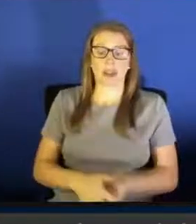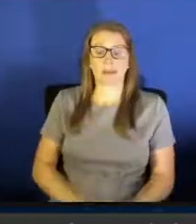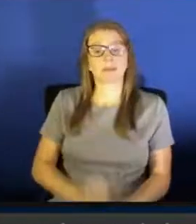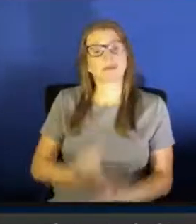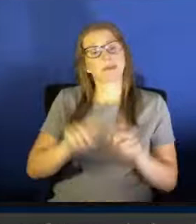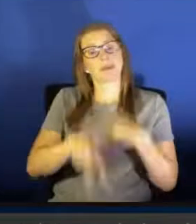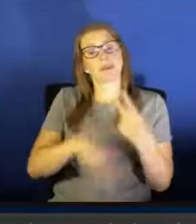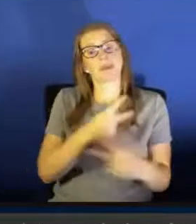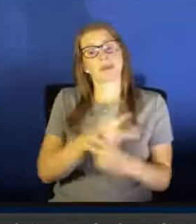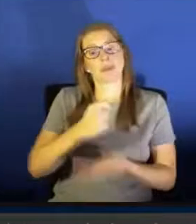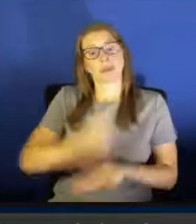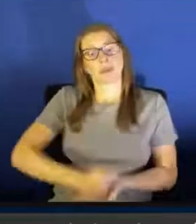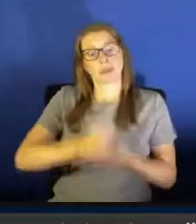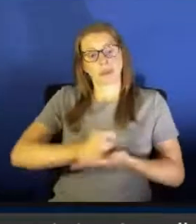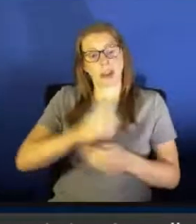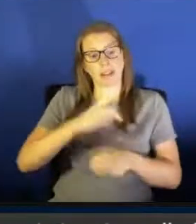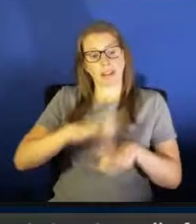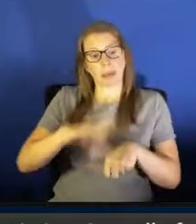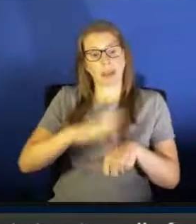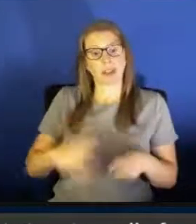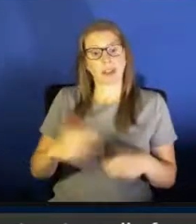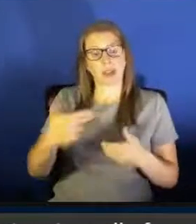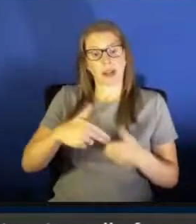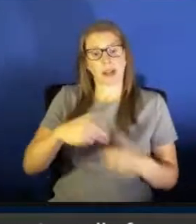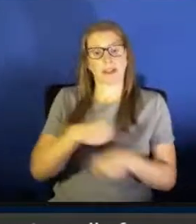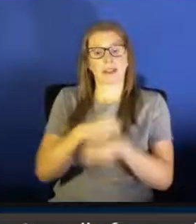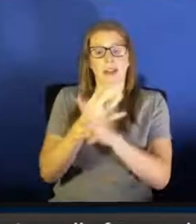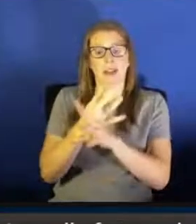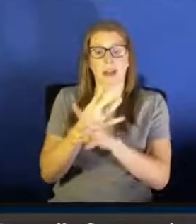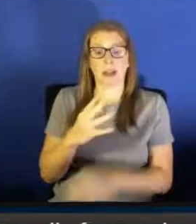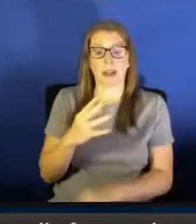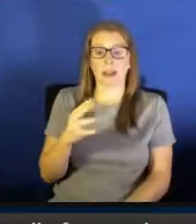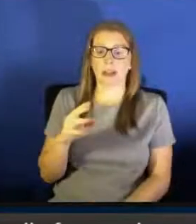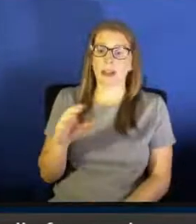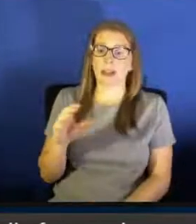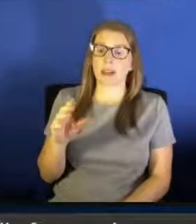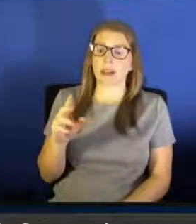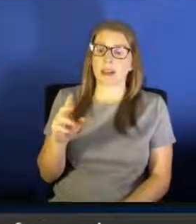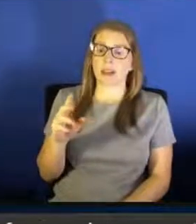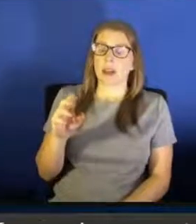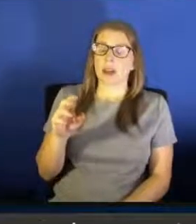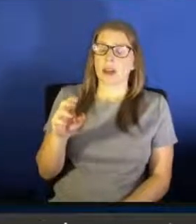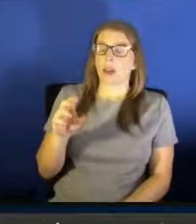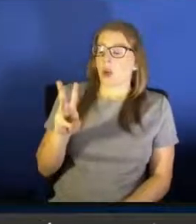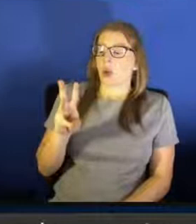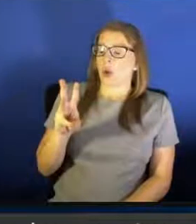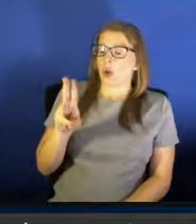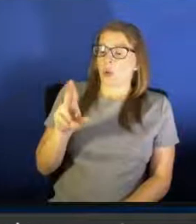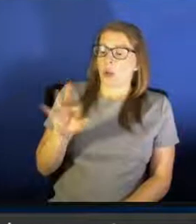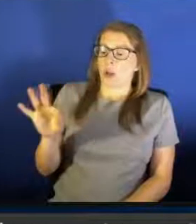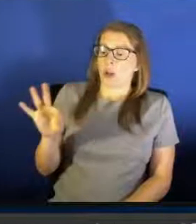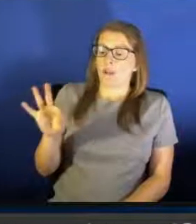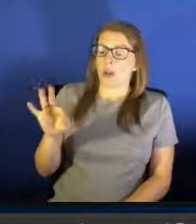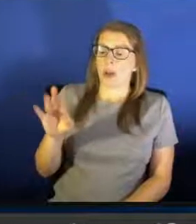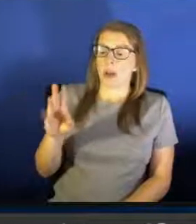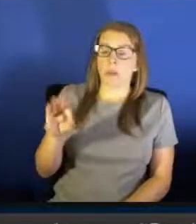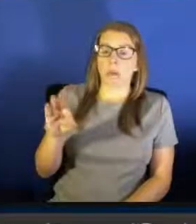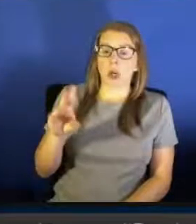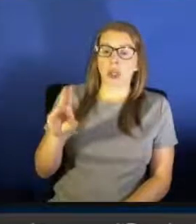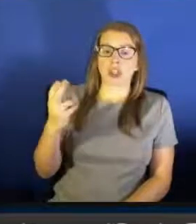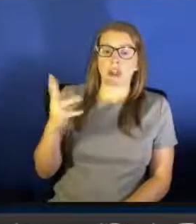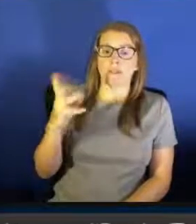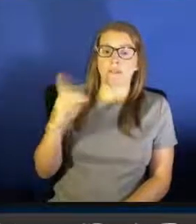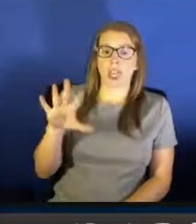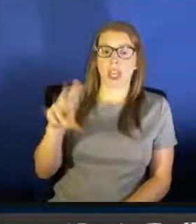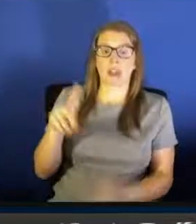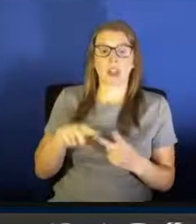treatments that are available. Joining us virtually is medical oncologist Dr. Elizabeth Wolf-Birchfield, also urologist Dr. Mobin